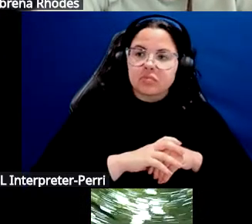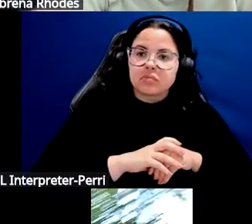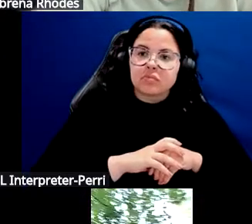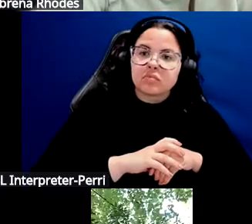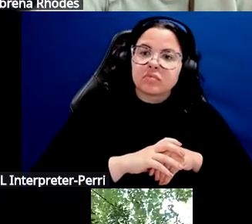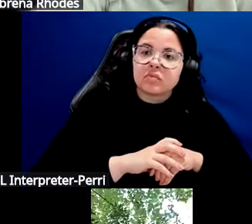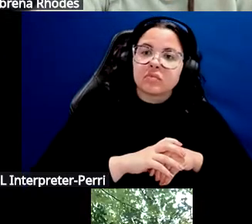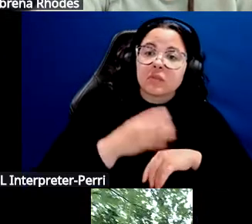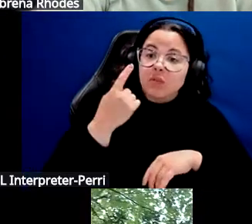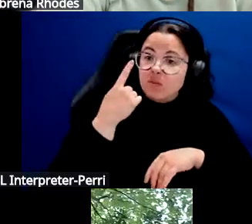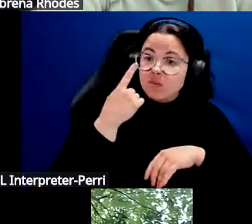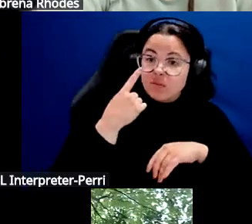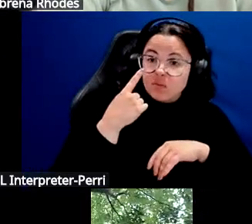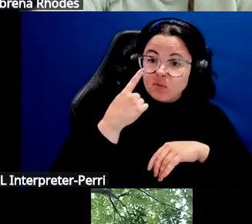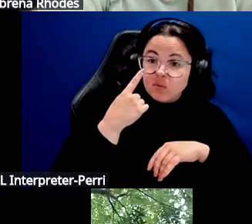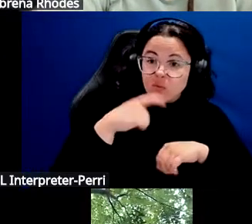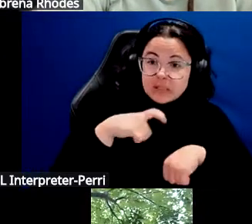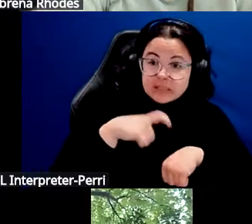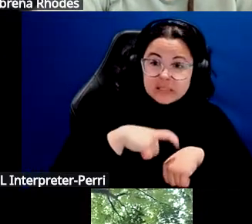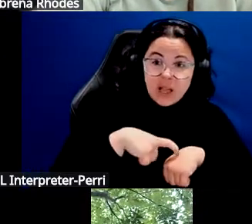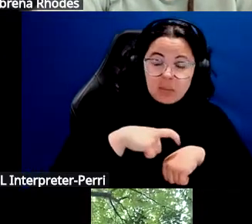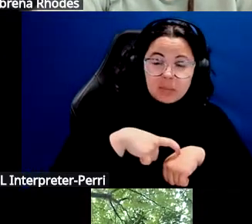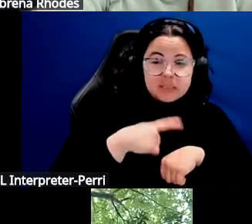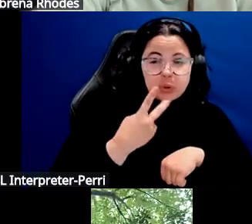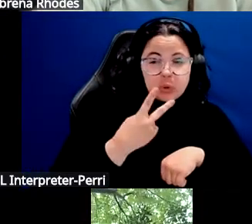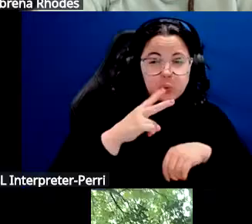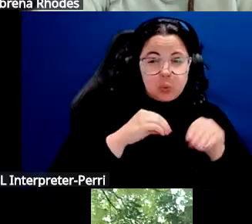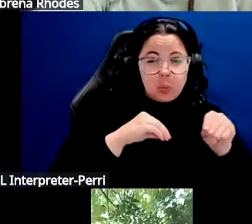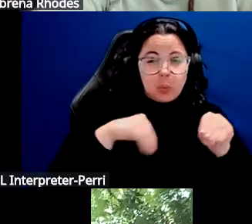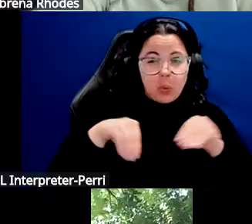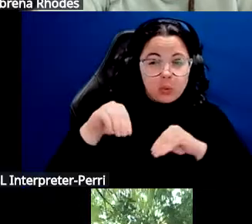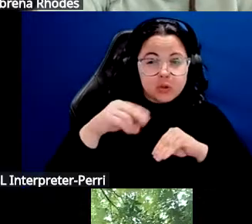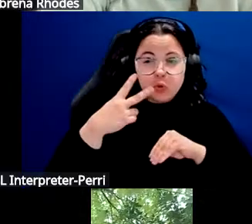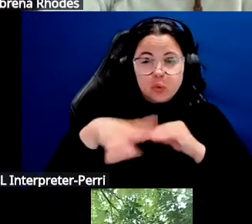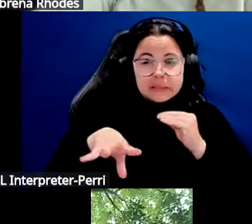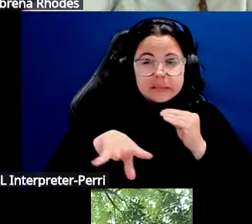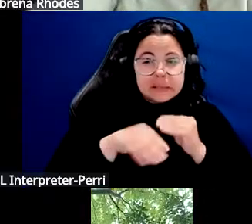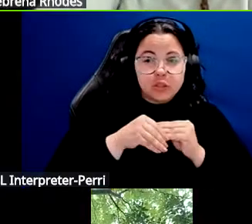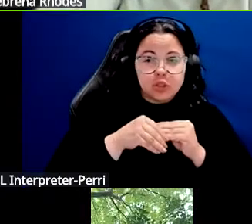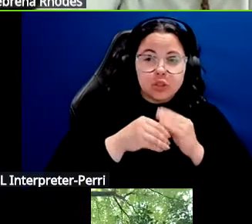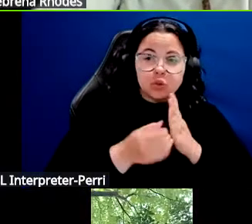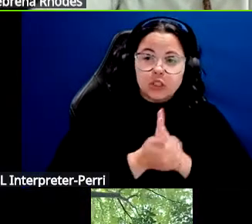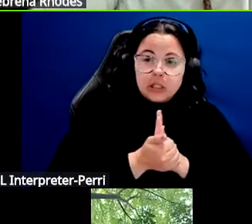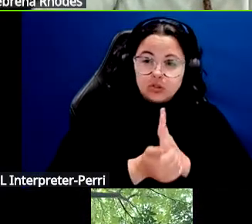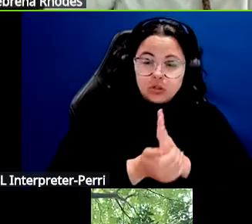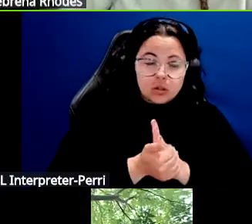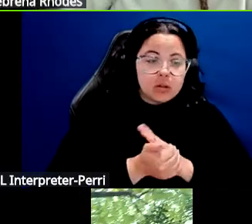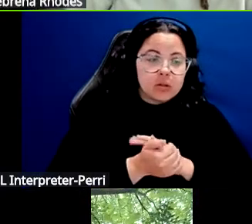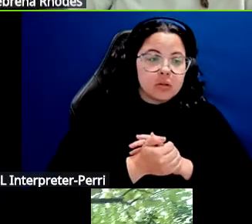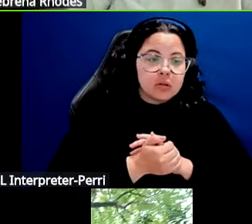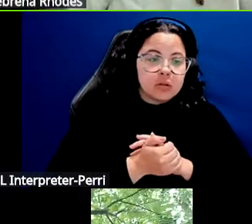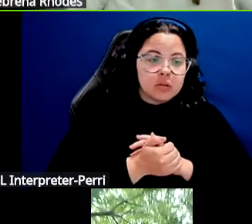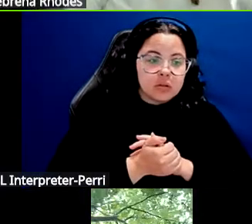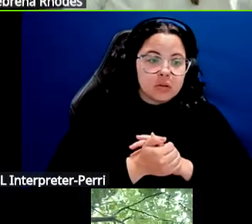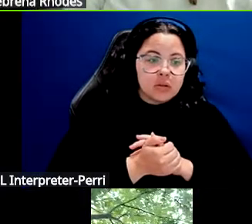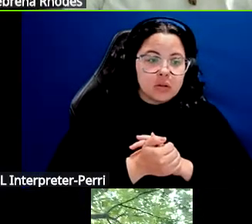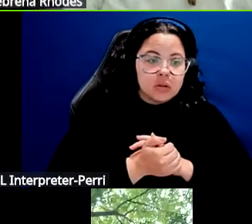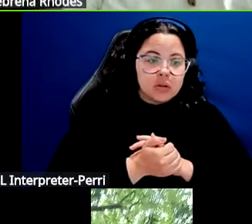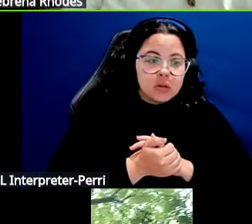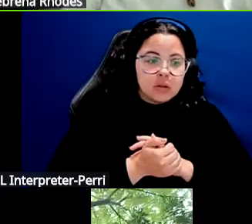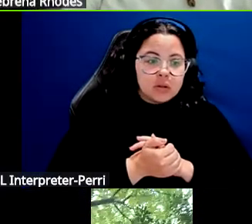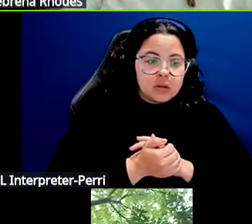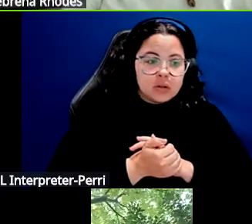great. for the sake of time, I just quickly have to make two motions for two additions to the agenda. Okey doke. I